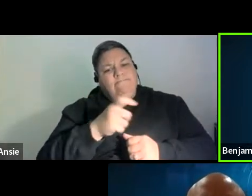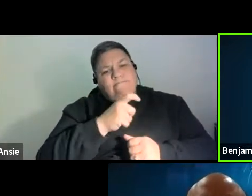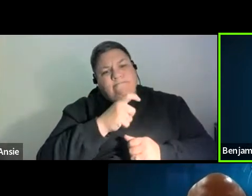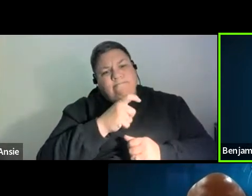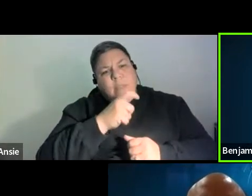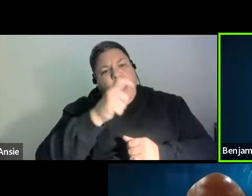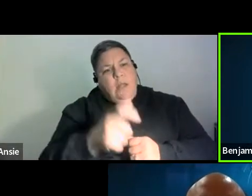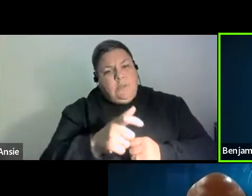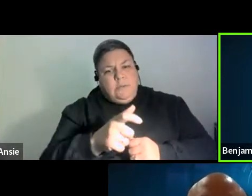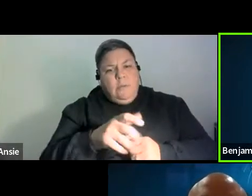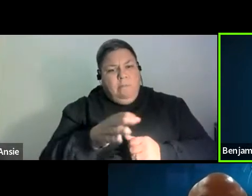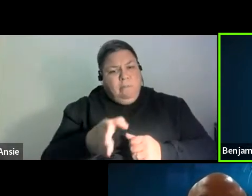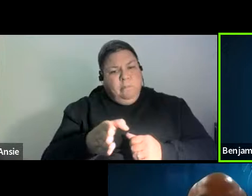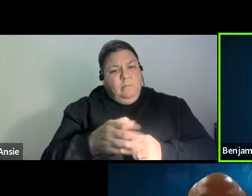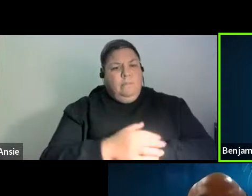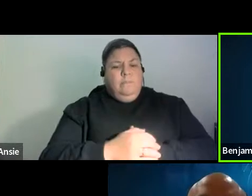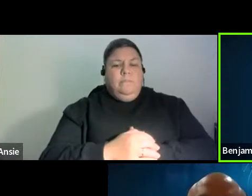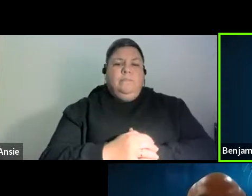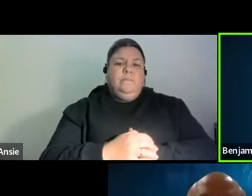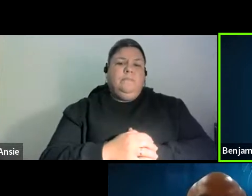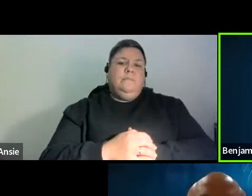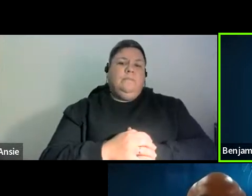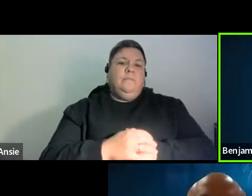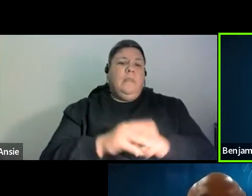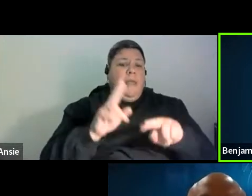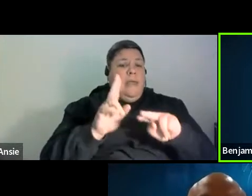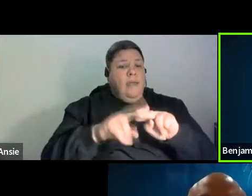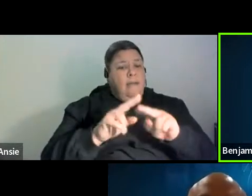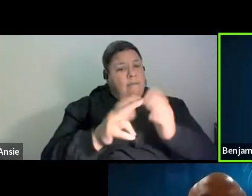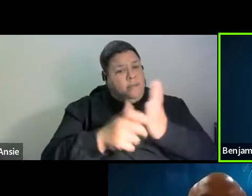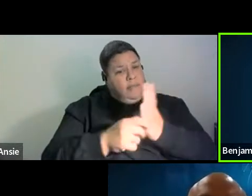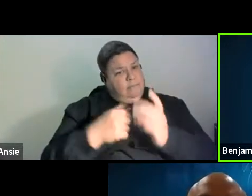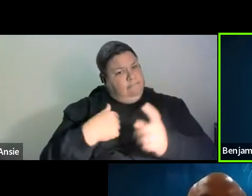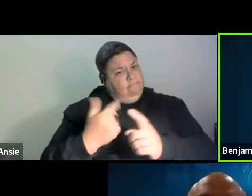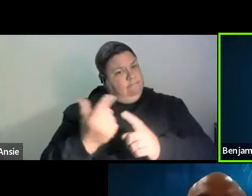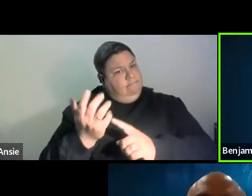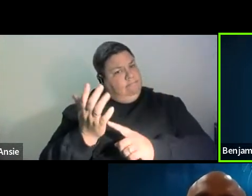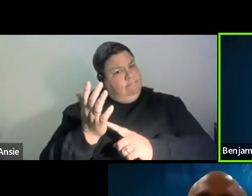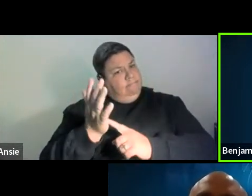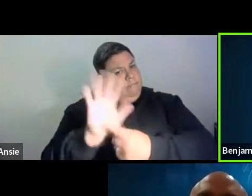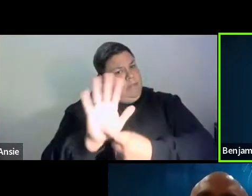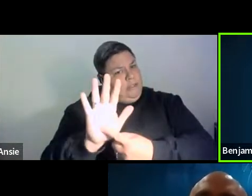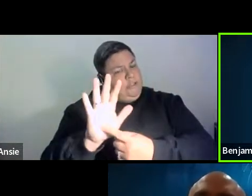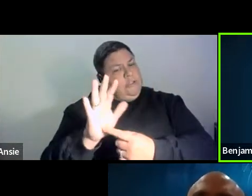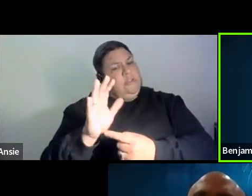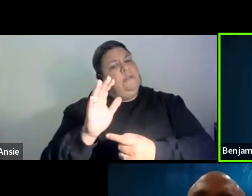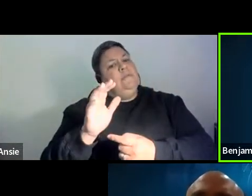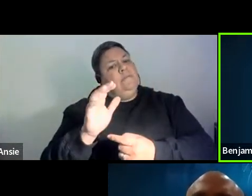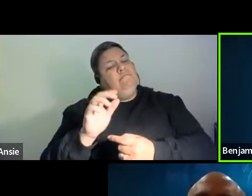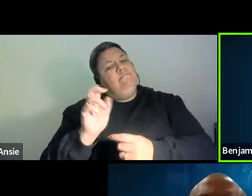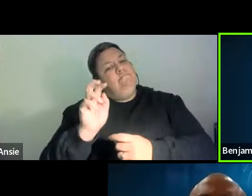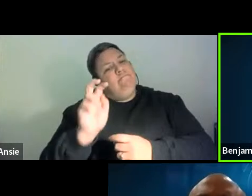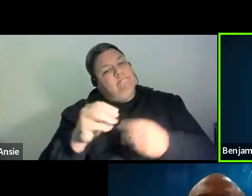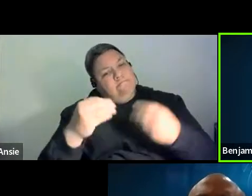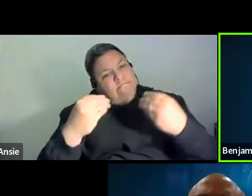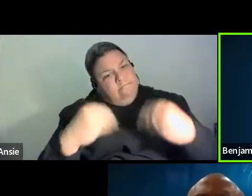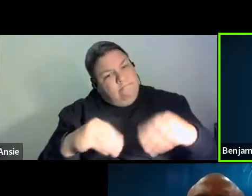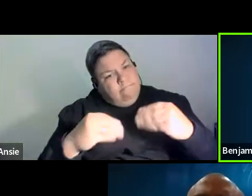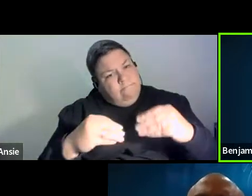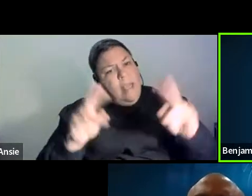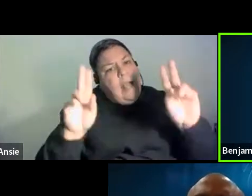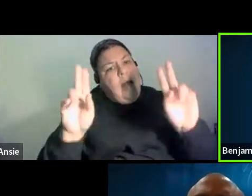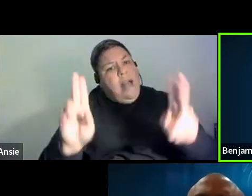chat. Martin, it says, if the tax practitioner has been requested by the representative to update